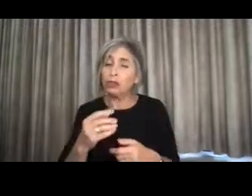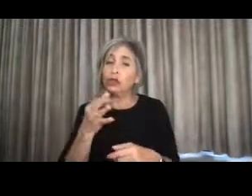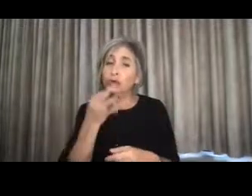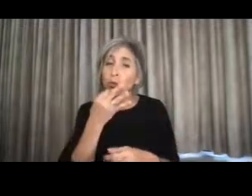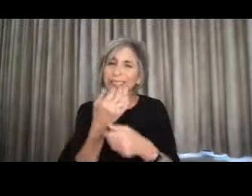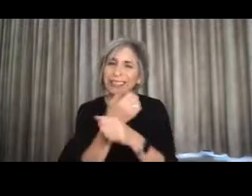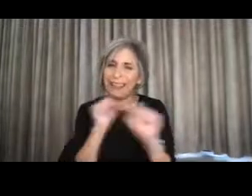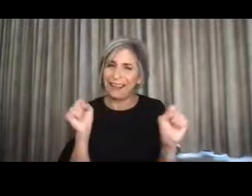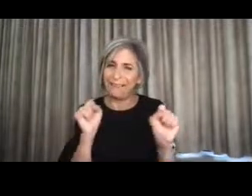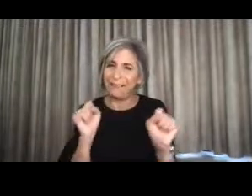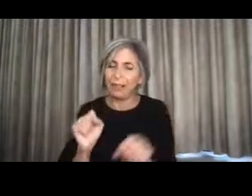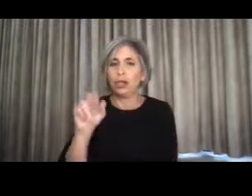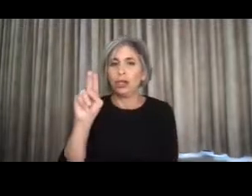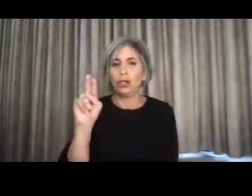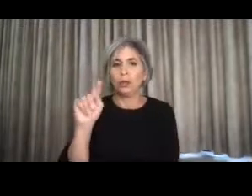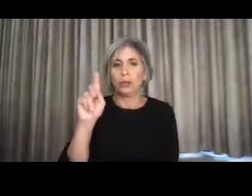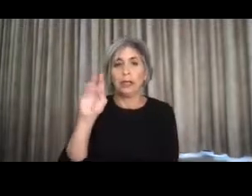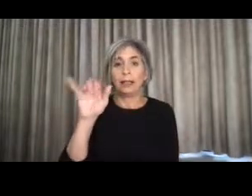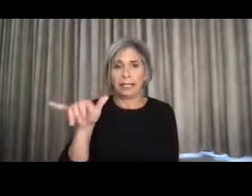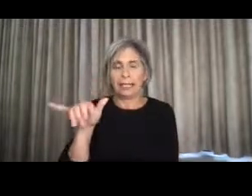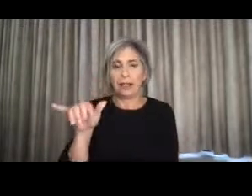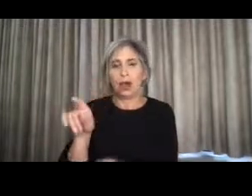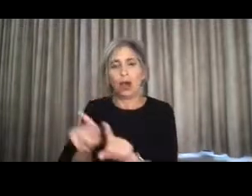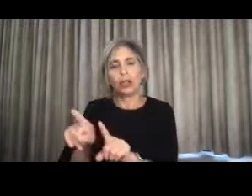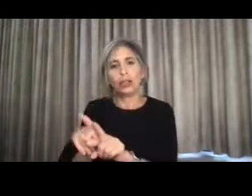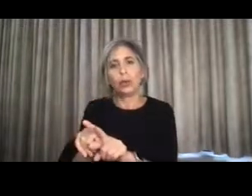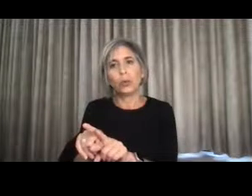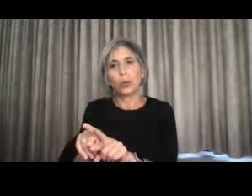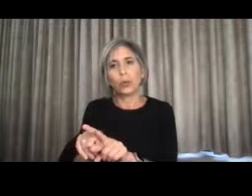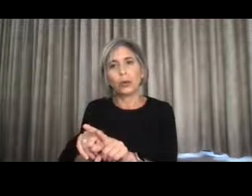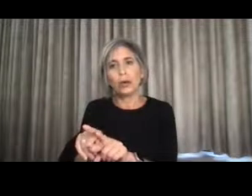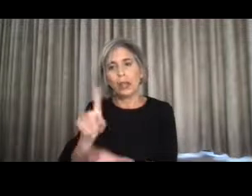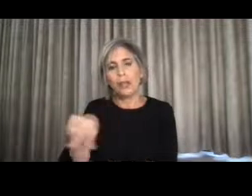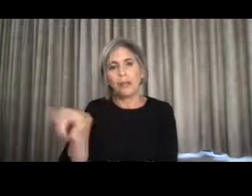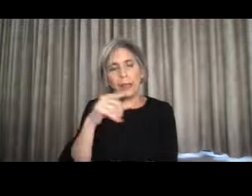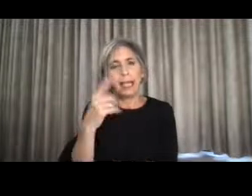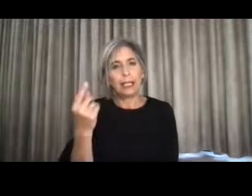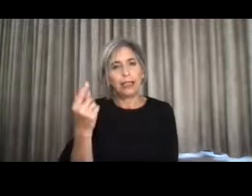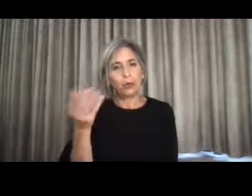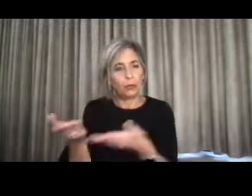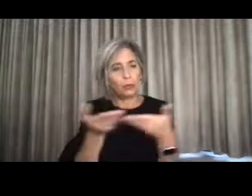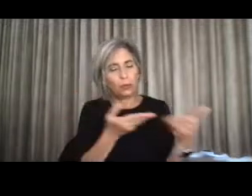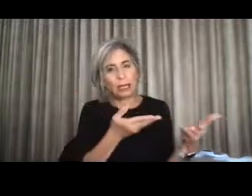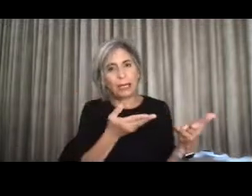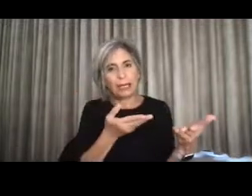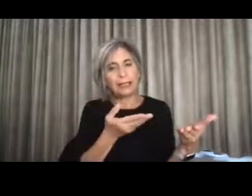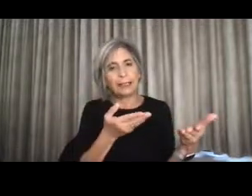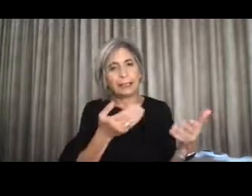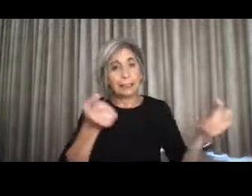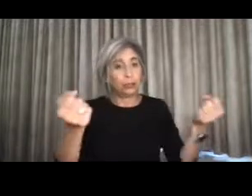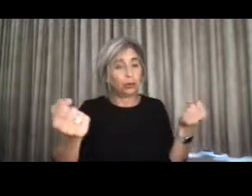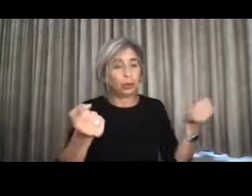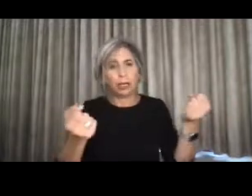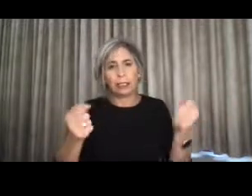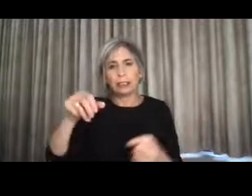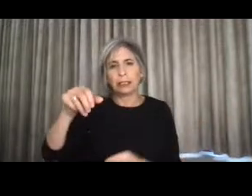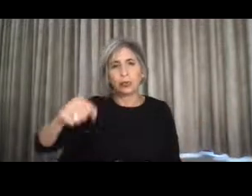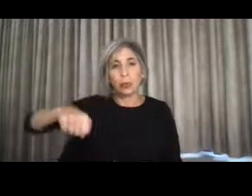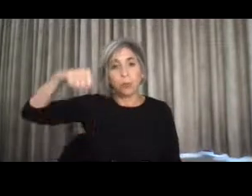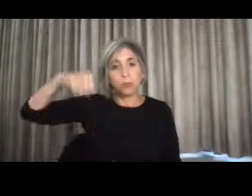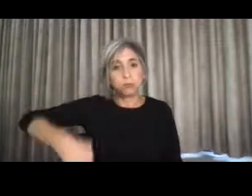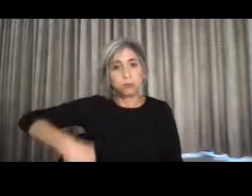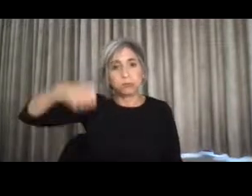And then utilities, I just wanted to put that back out there. Utilities does bring in trucks that can pump water, but again, we can't